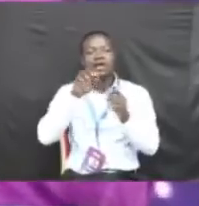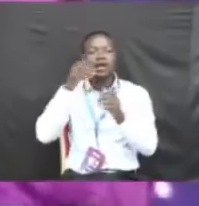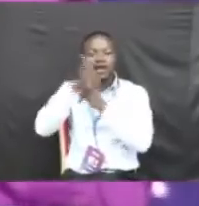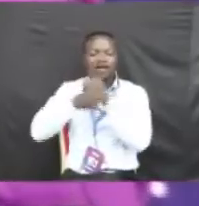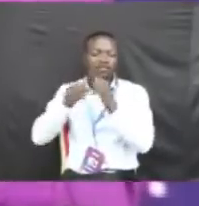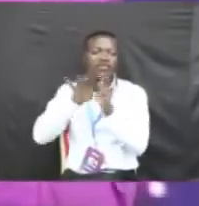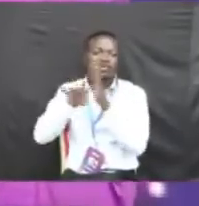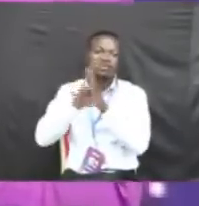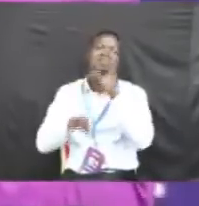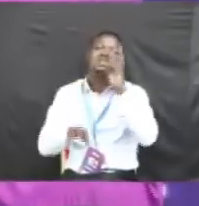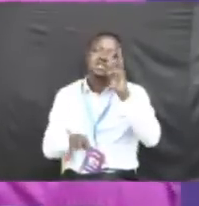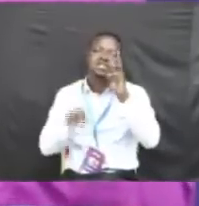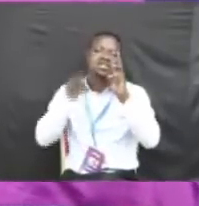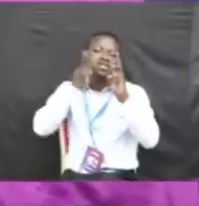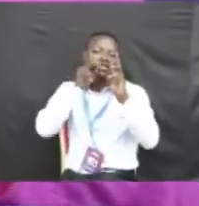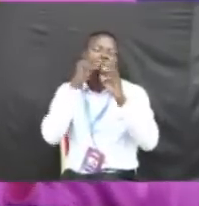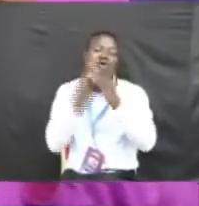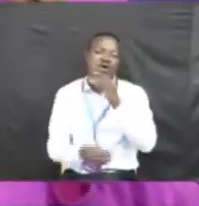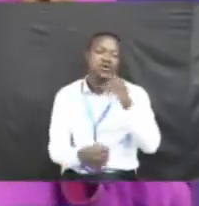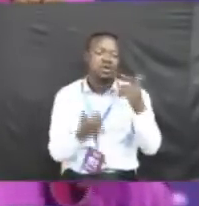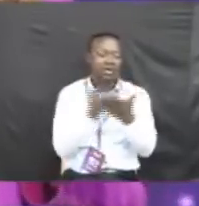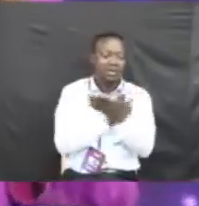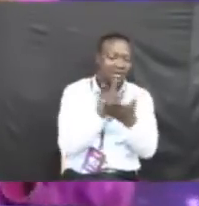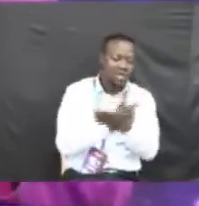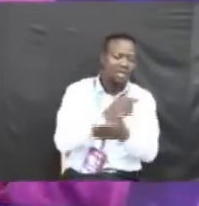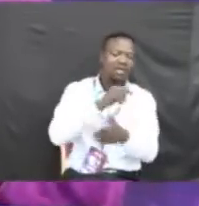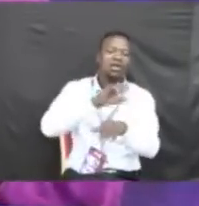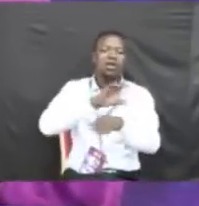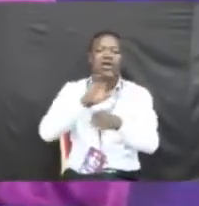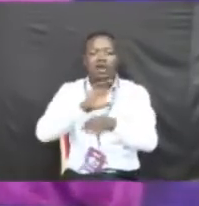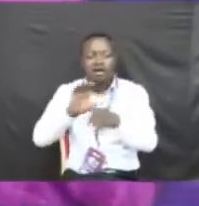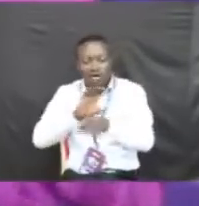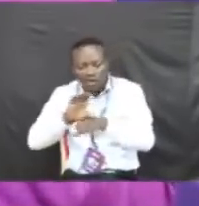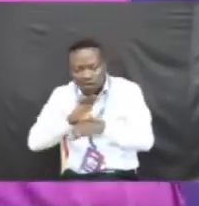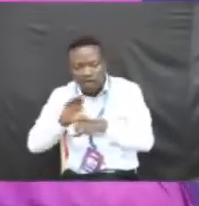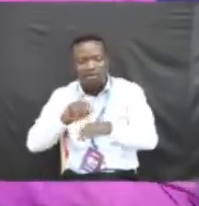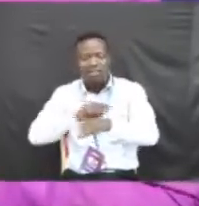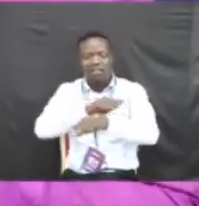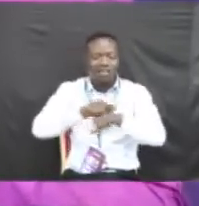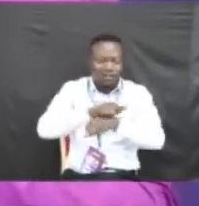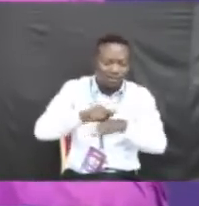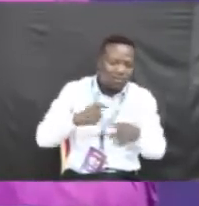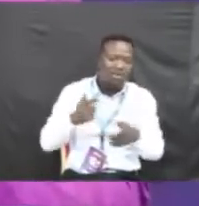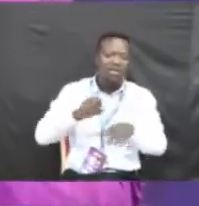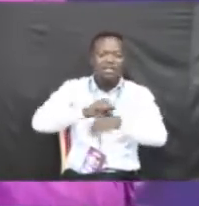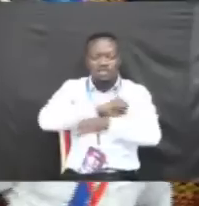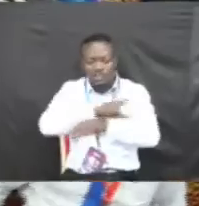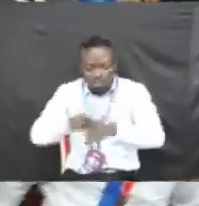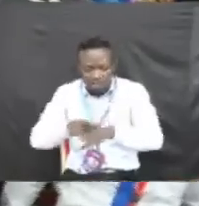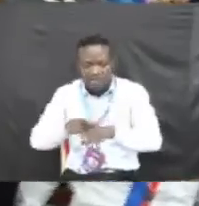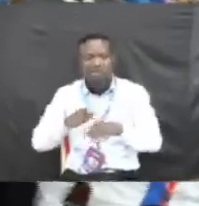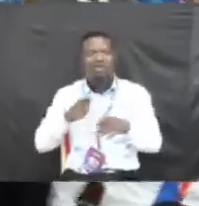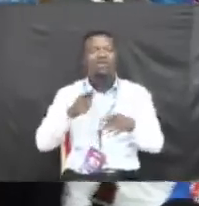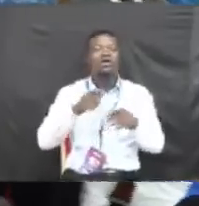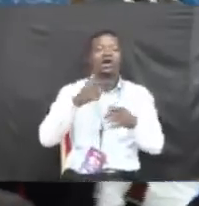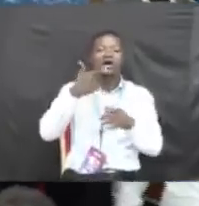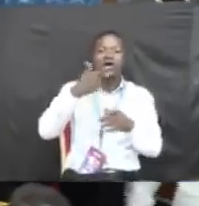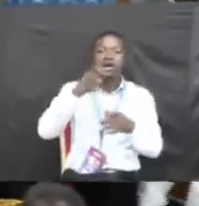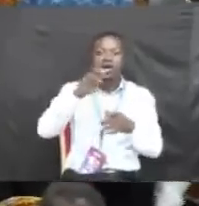countries uh Ghana, Cameroon, Srielon, Liberia, uh Gambia and Guinea.